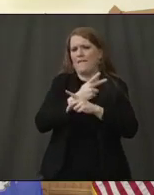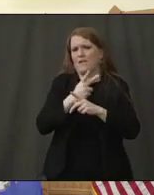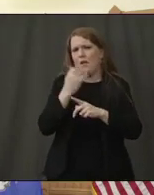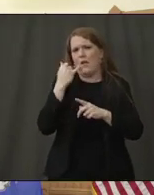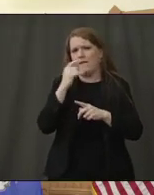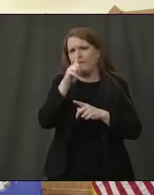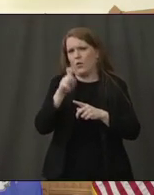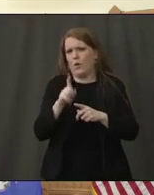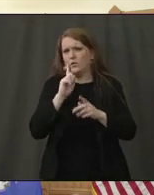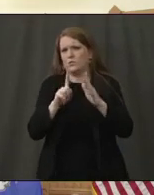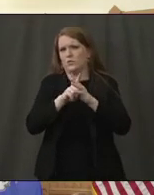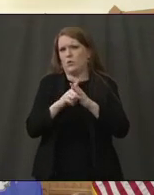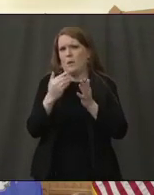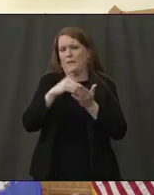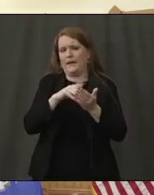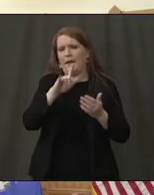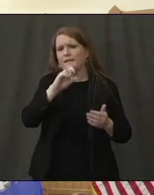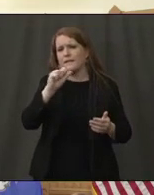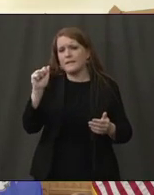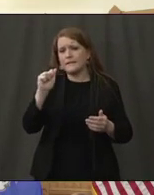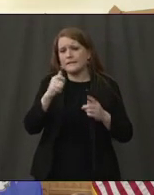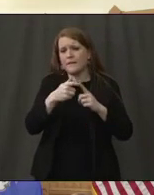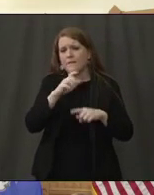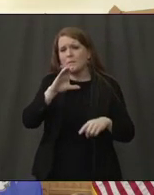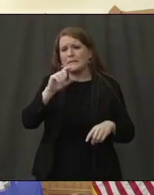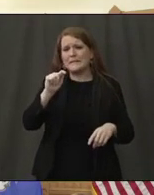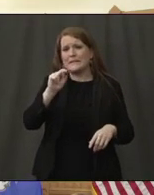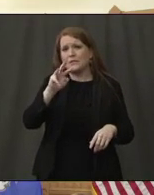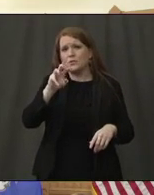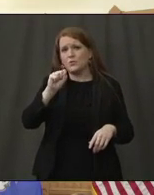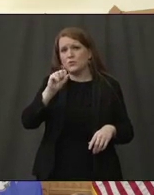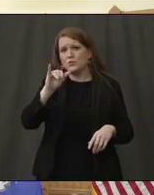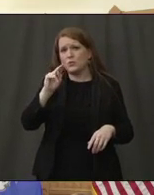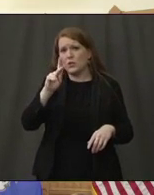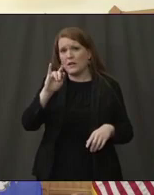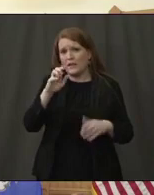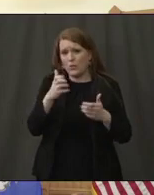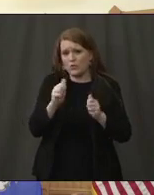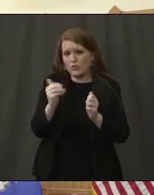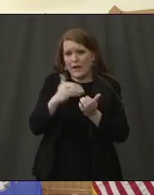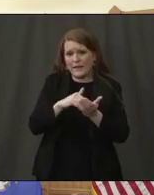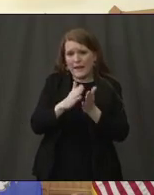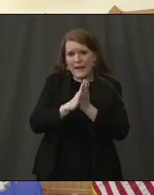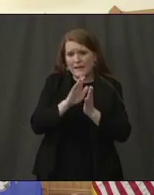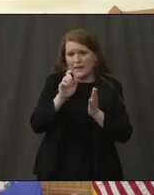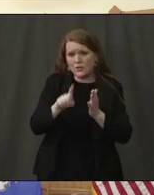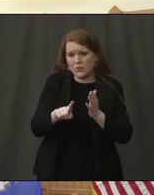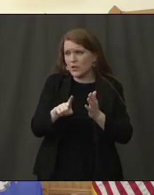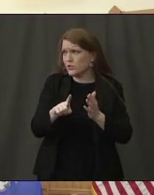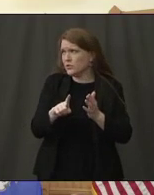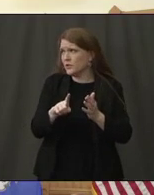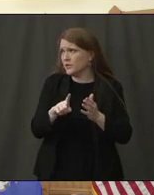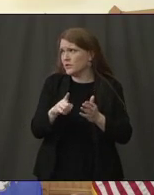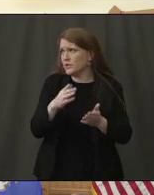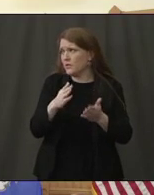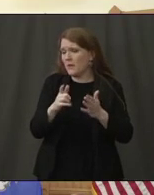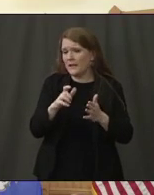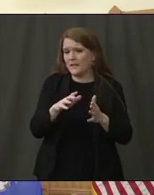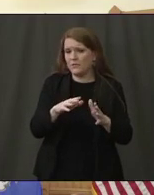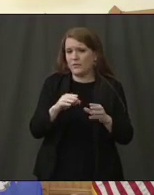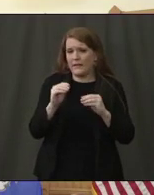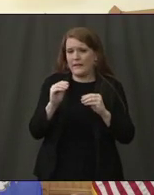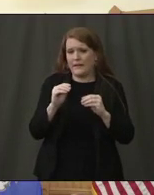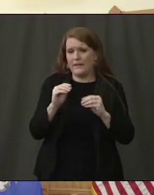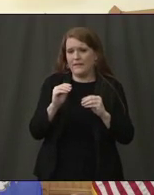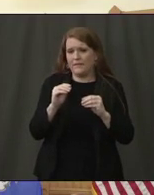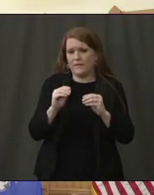through. Lisa Backus from CT News Junkie, you want to try asking a question? You may need to leave the Teams meeting